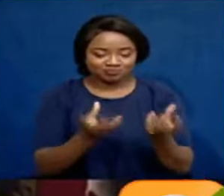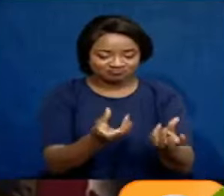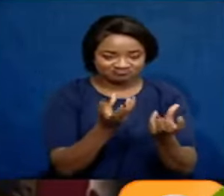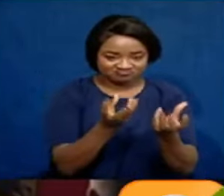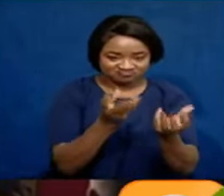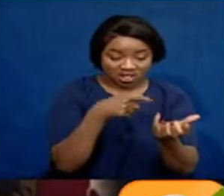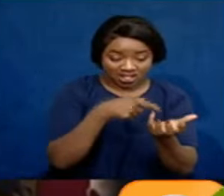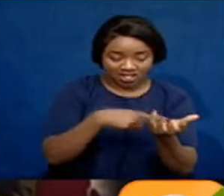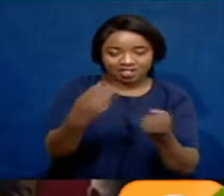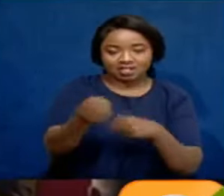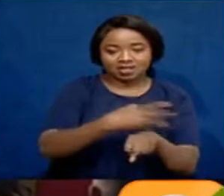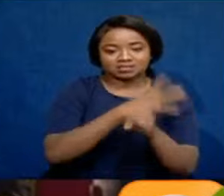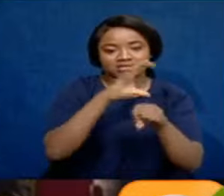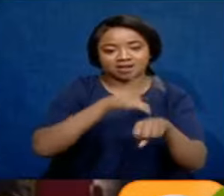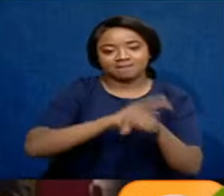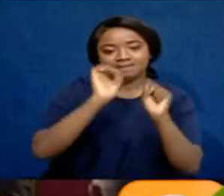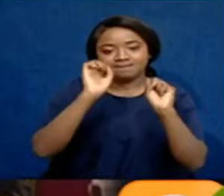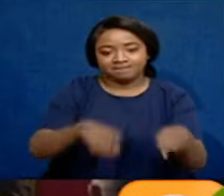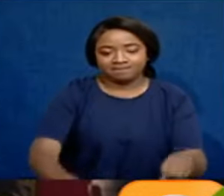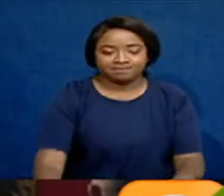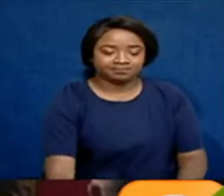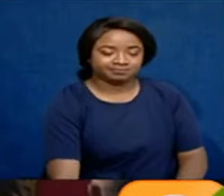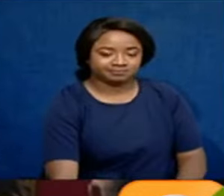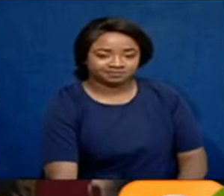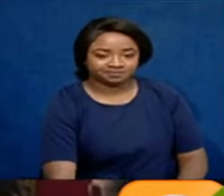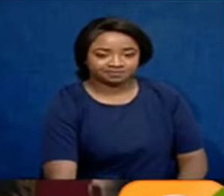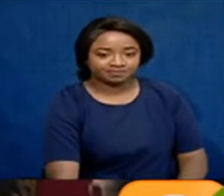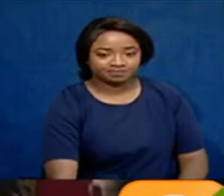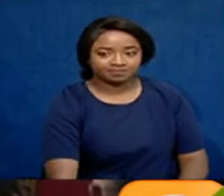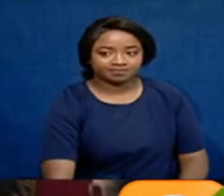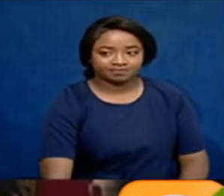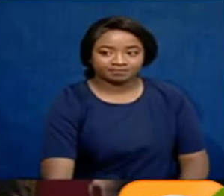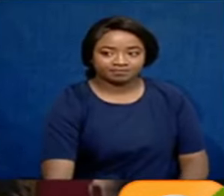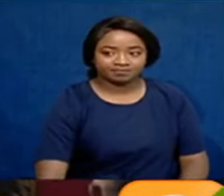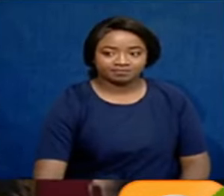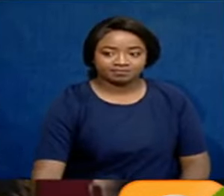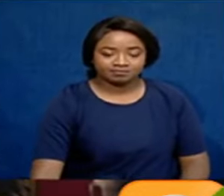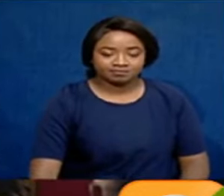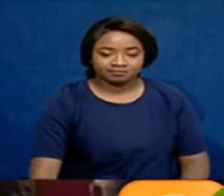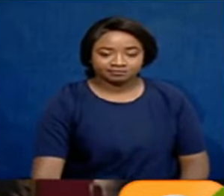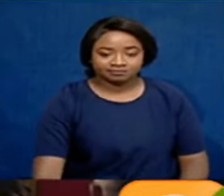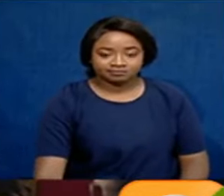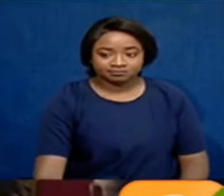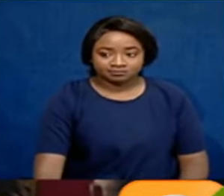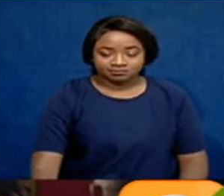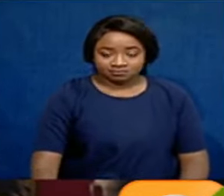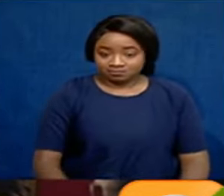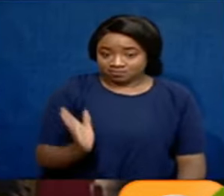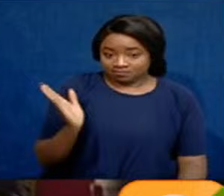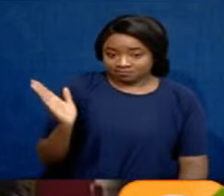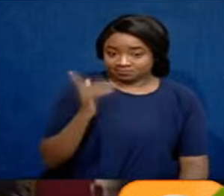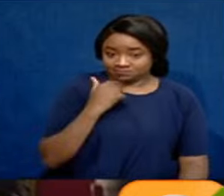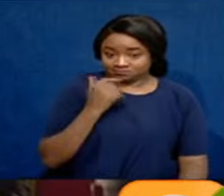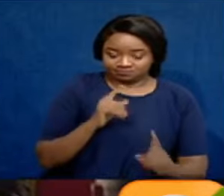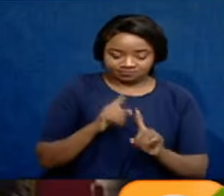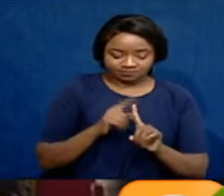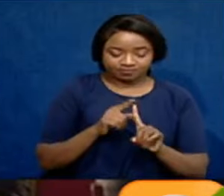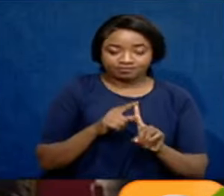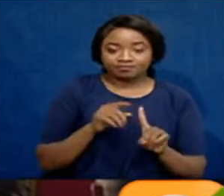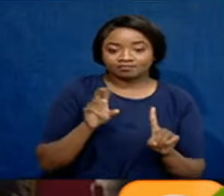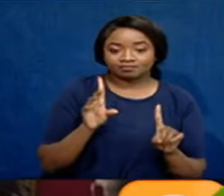on that note, let me introduce them to you. We are joined, sitting right on my left, Dr. David Kimani, and he is